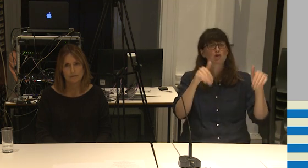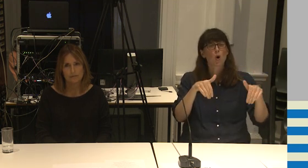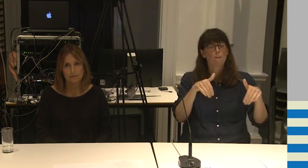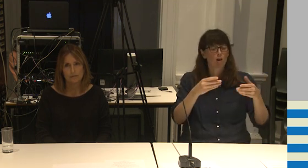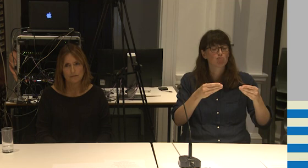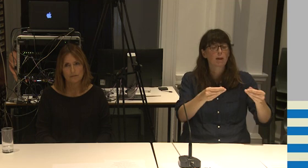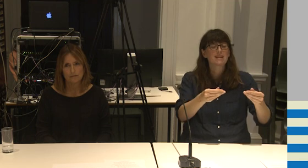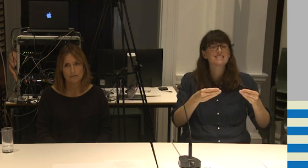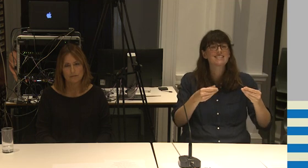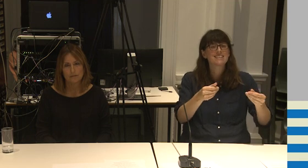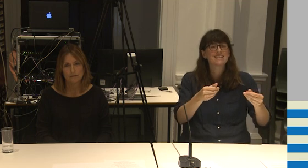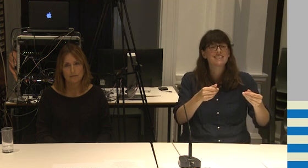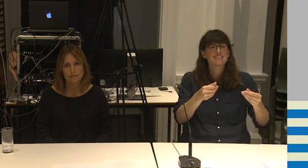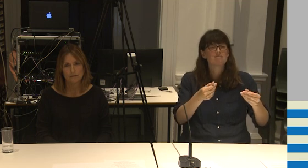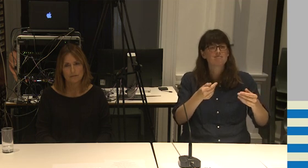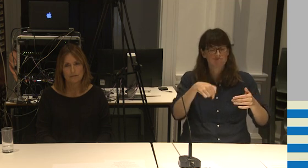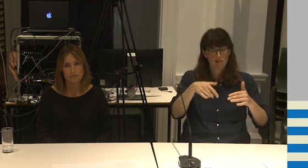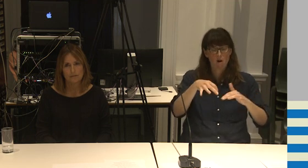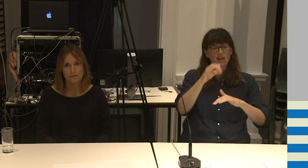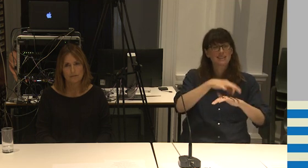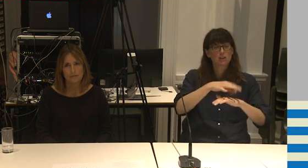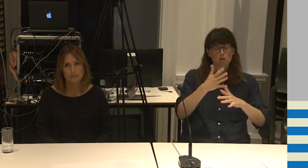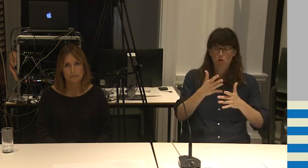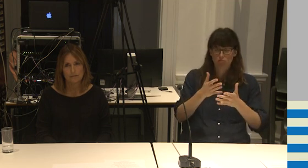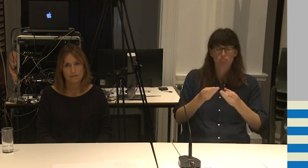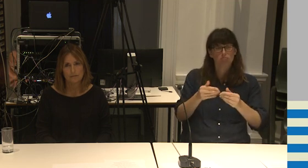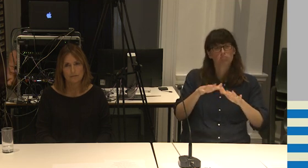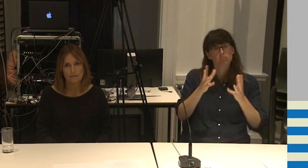an architectural position to address this. And